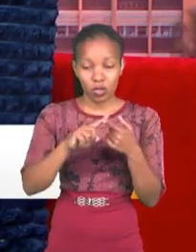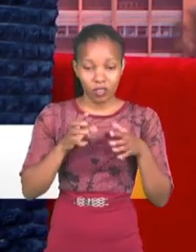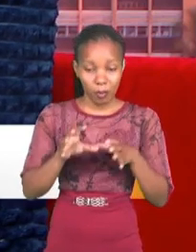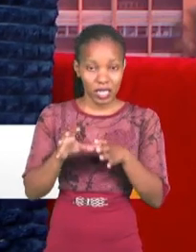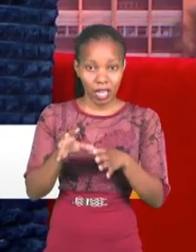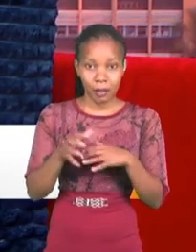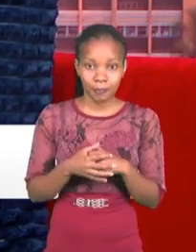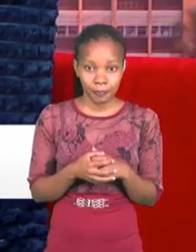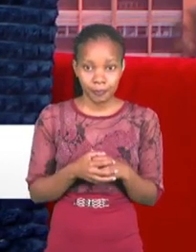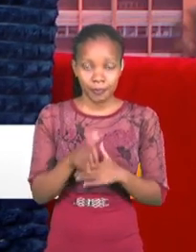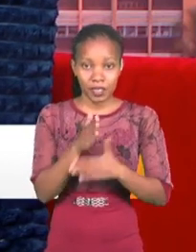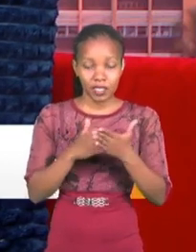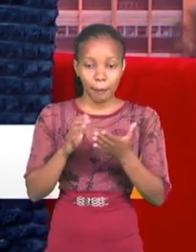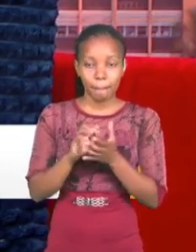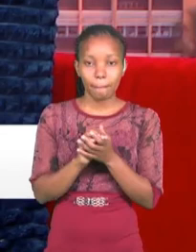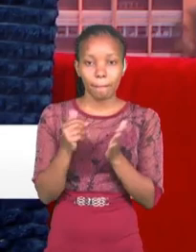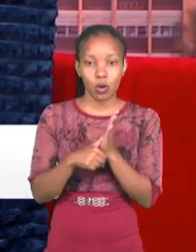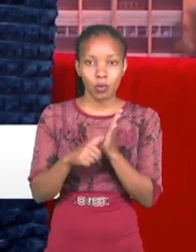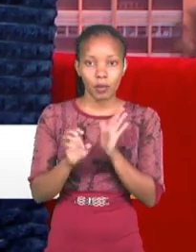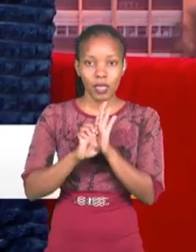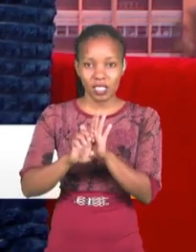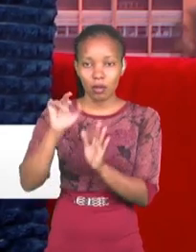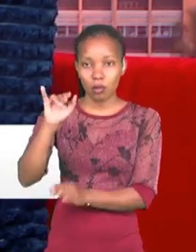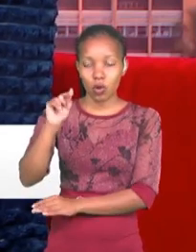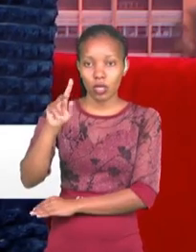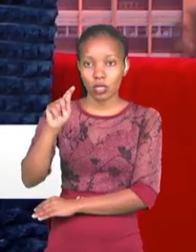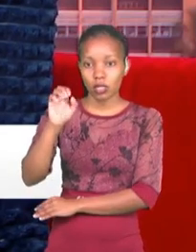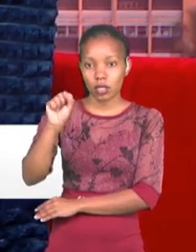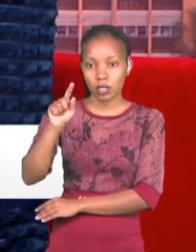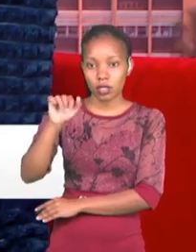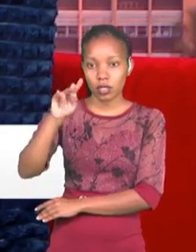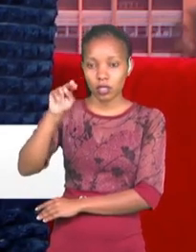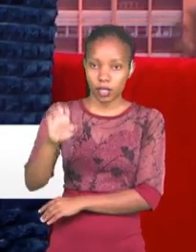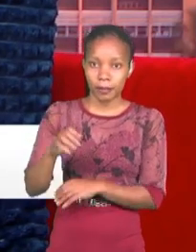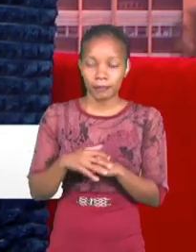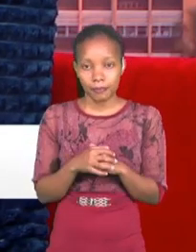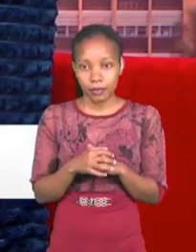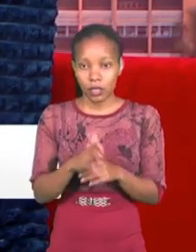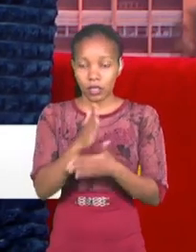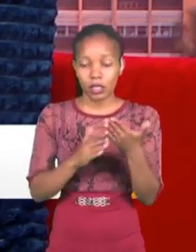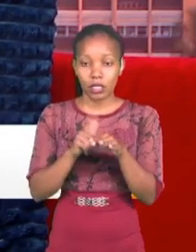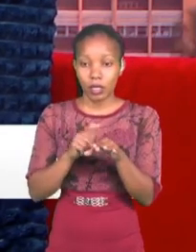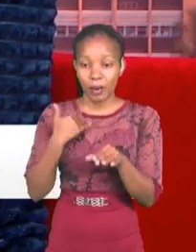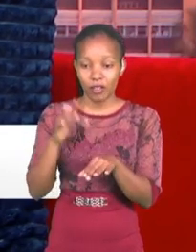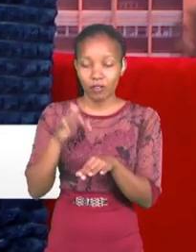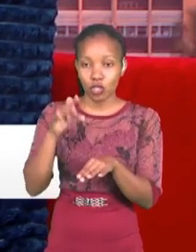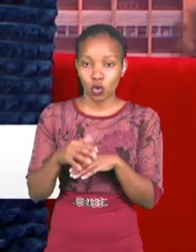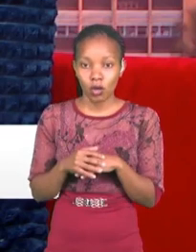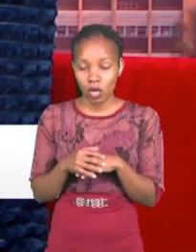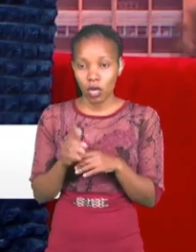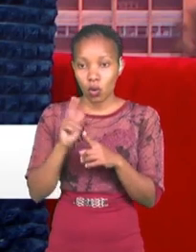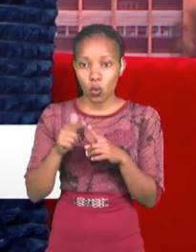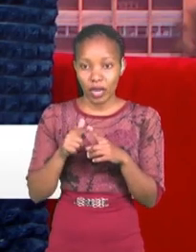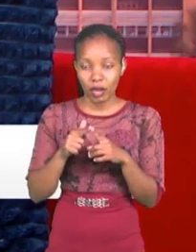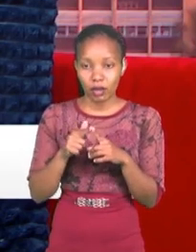Some complications like intestinal, there may be malabsorption. sometimes there is infection occurs during the